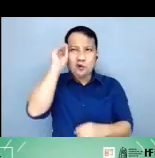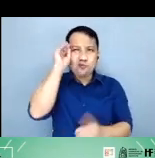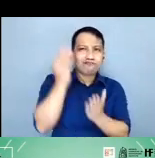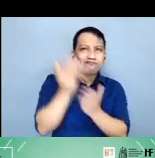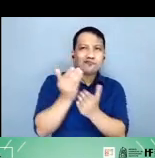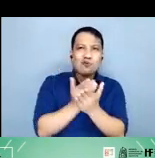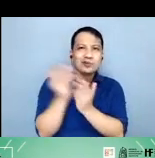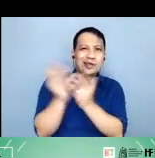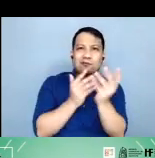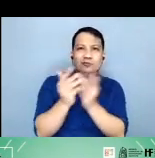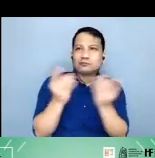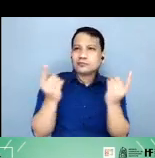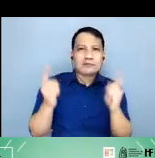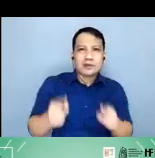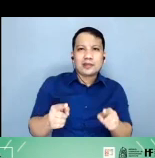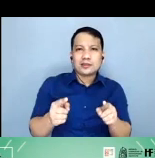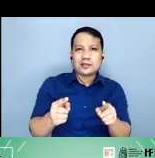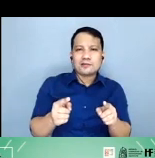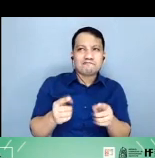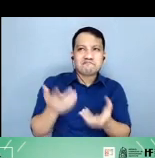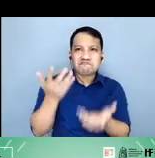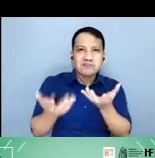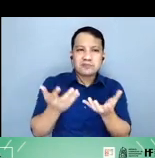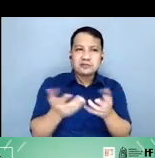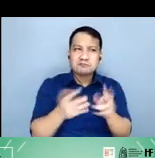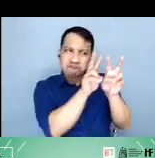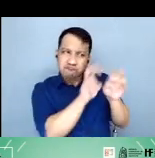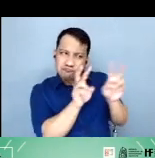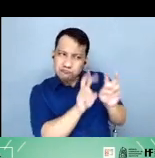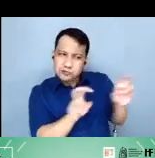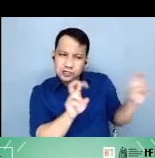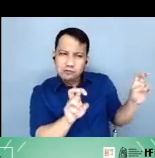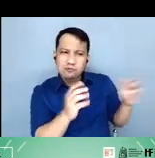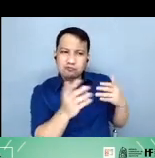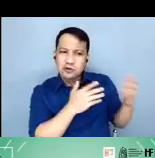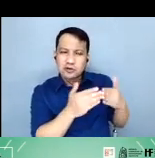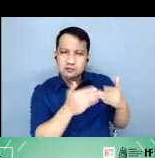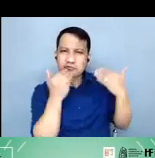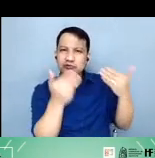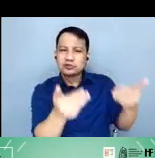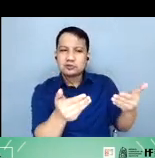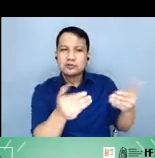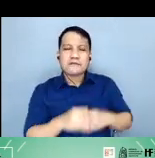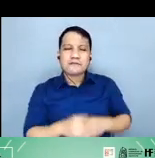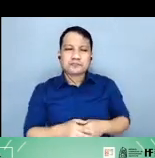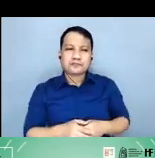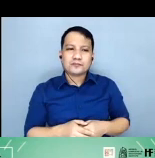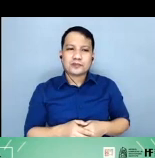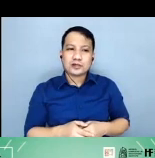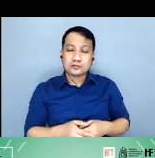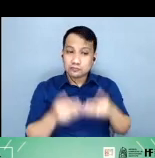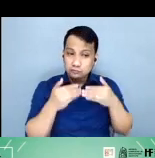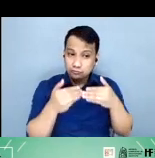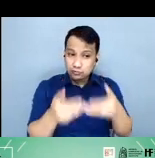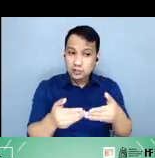do, a way that we can examine it with this lens of sustainability. Next one we want to talk about is